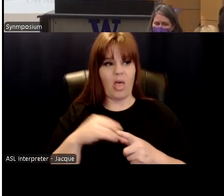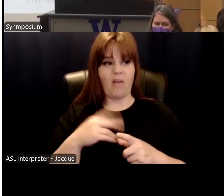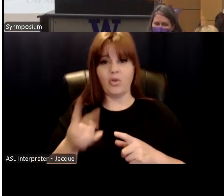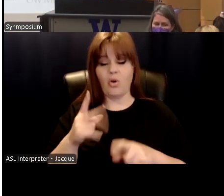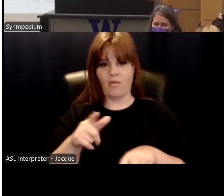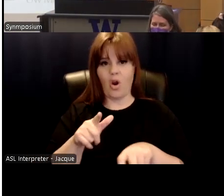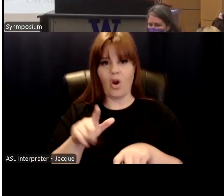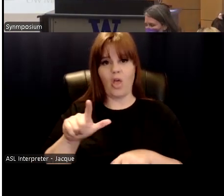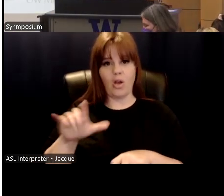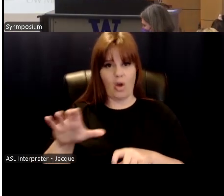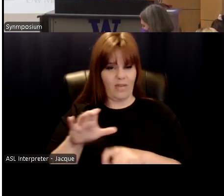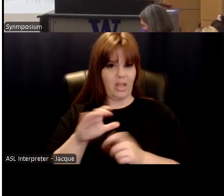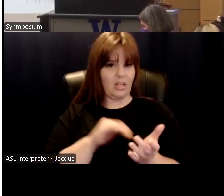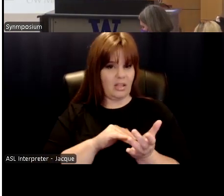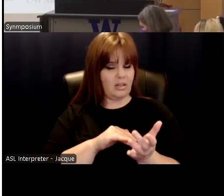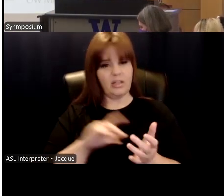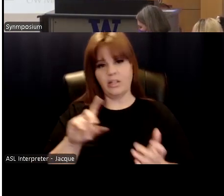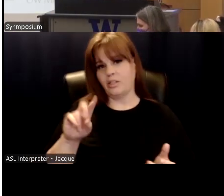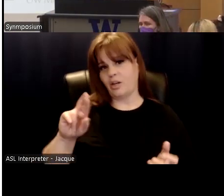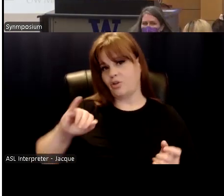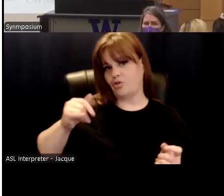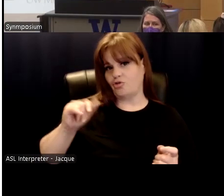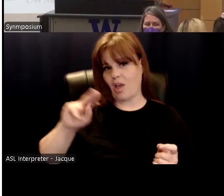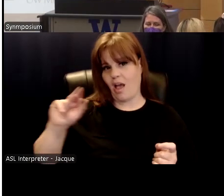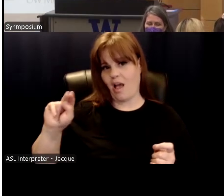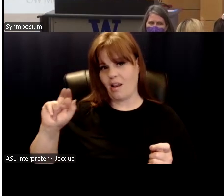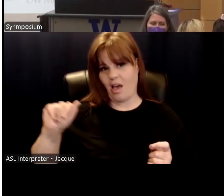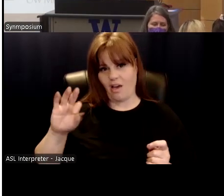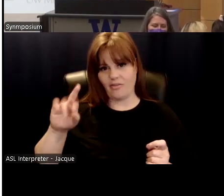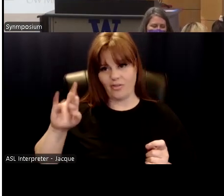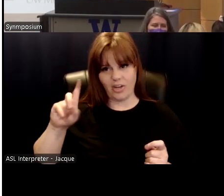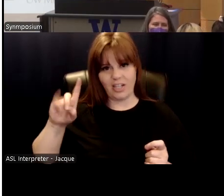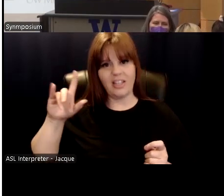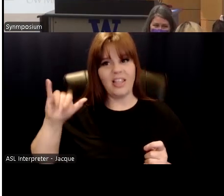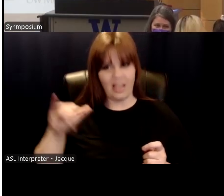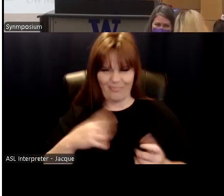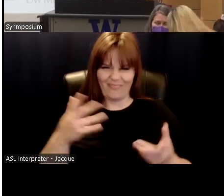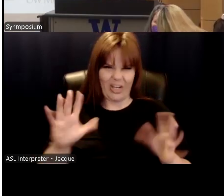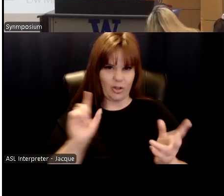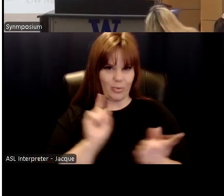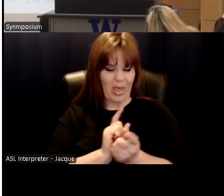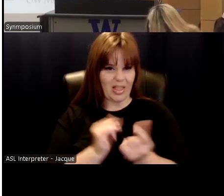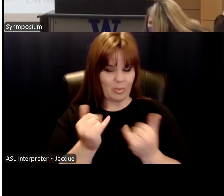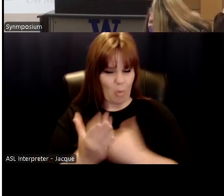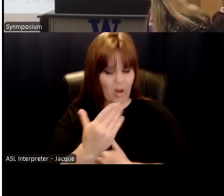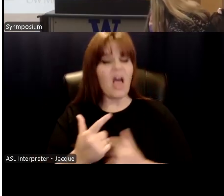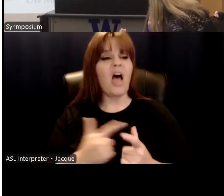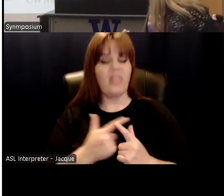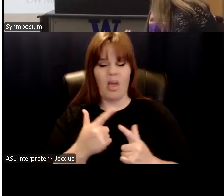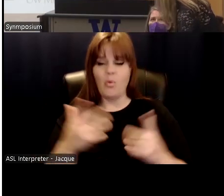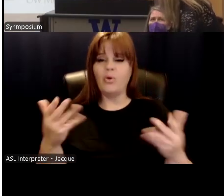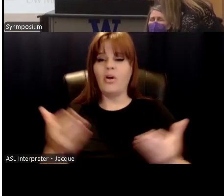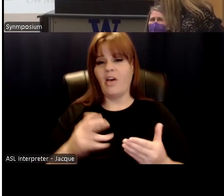Dr. Jana Friedli. You already met her this morning. And then I would like to invite our illustrious Dr.